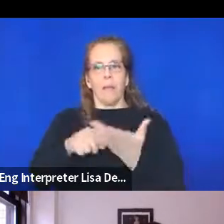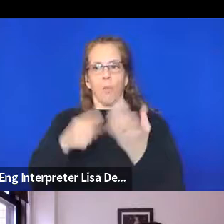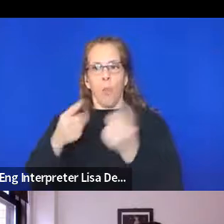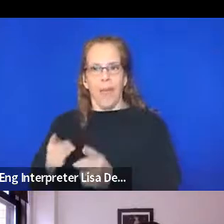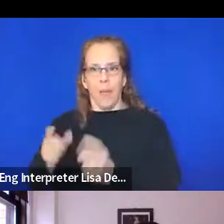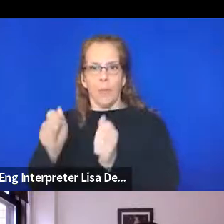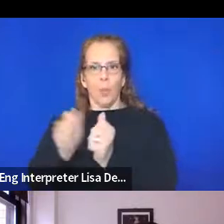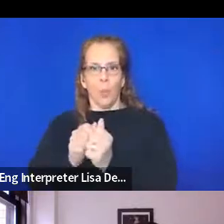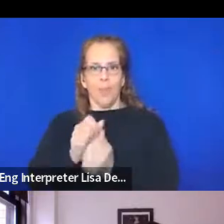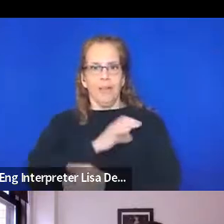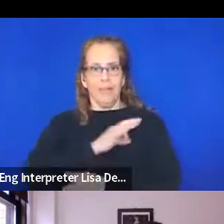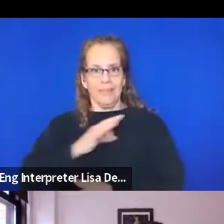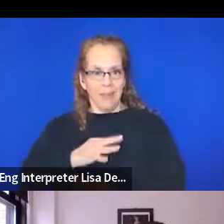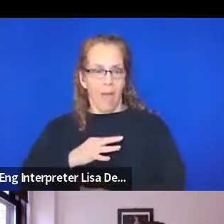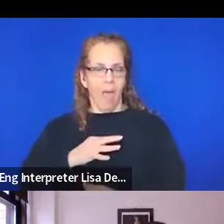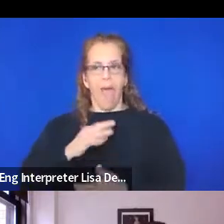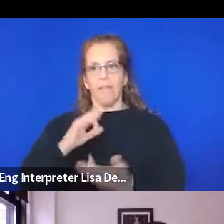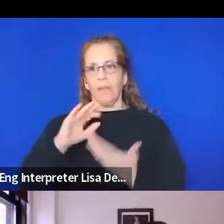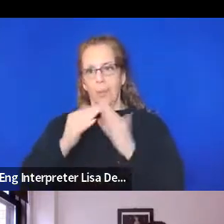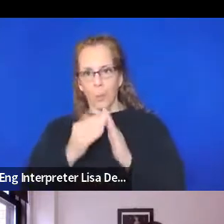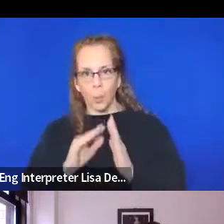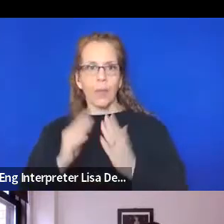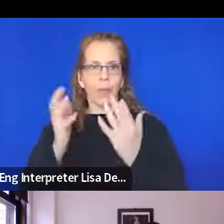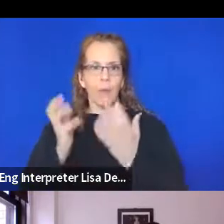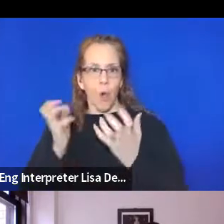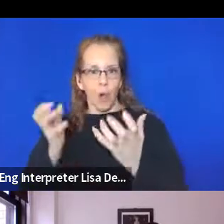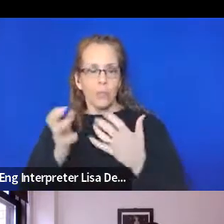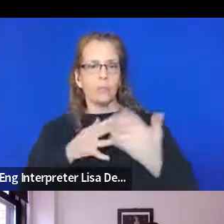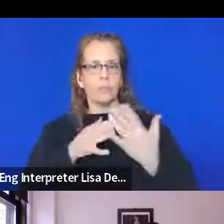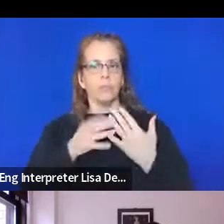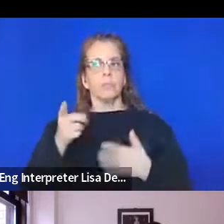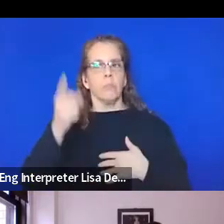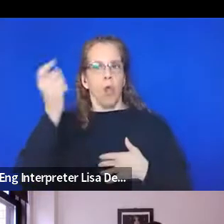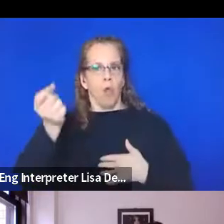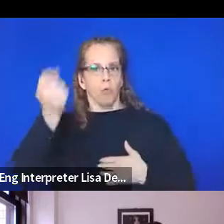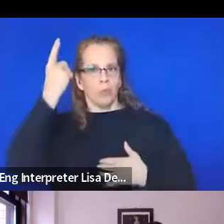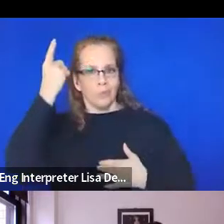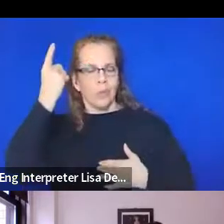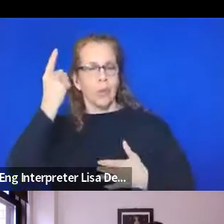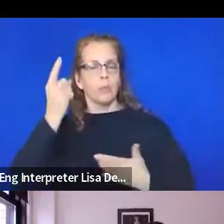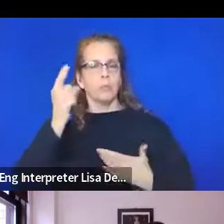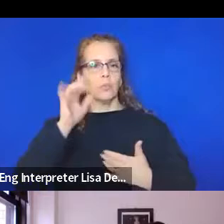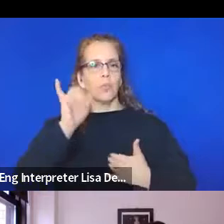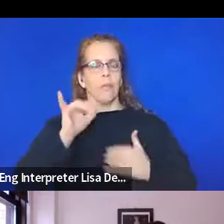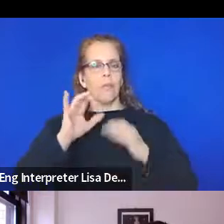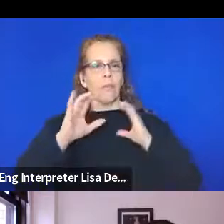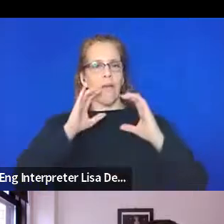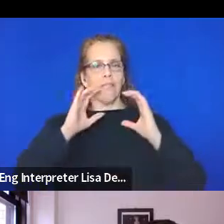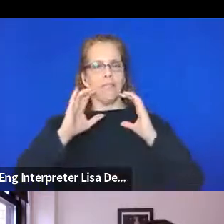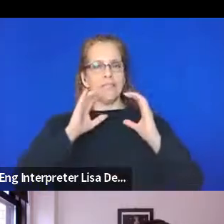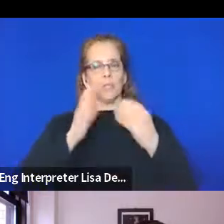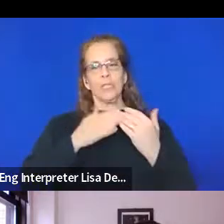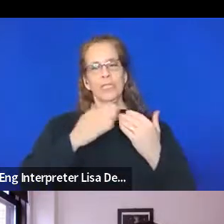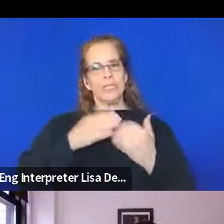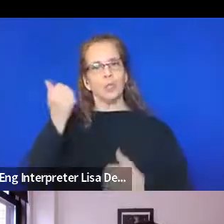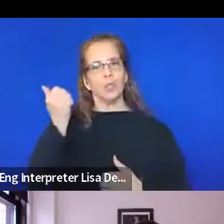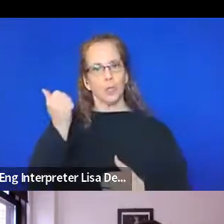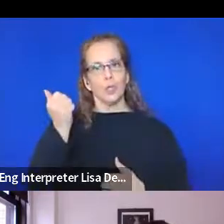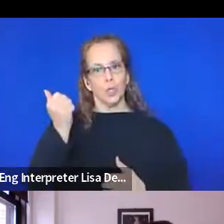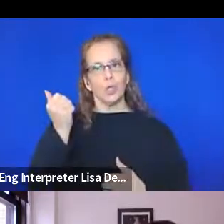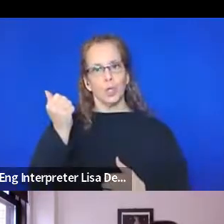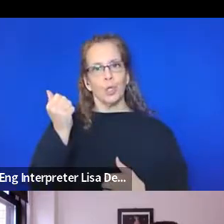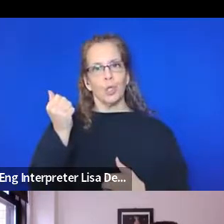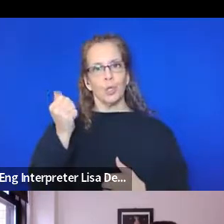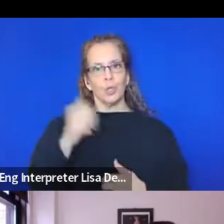vested stake in the company. It just makes those conversations much easier to have from every